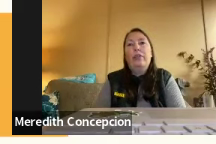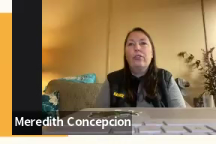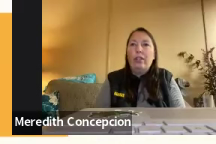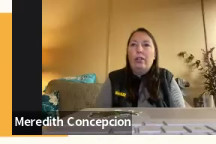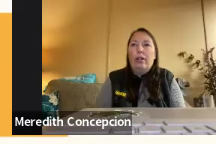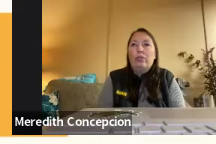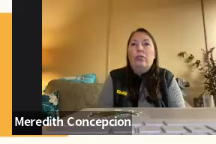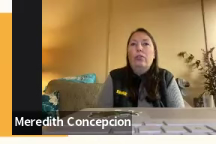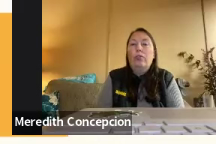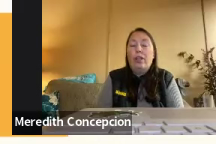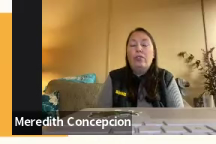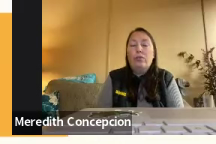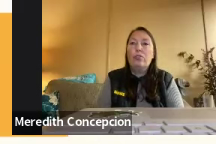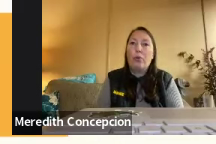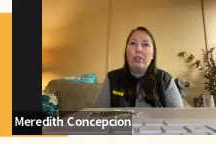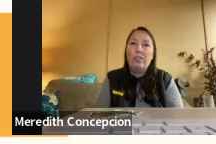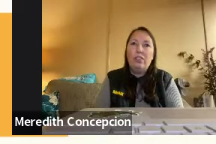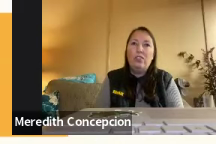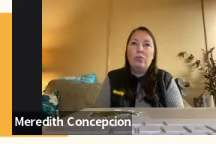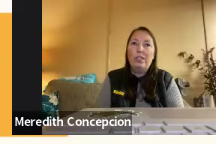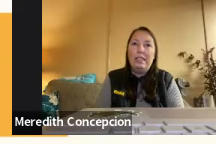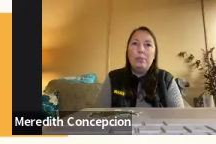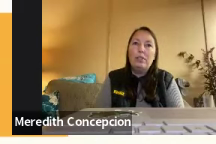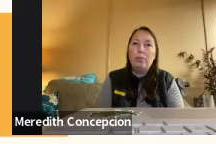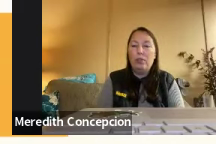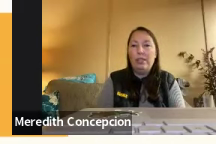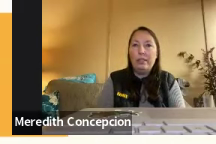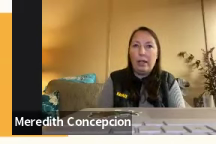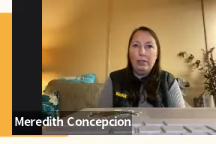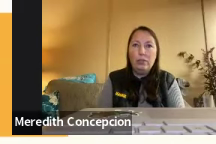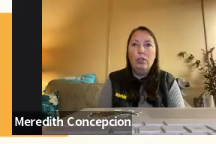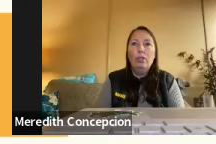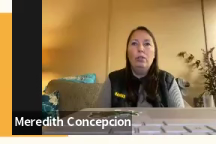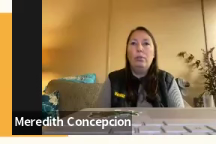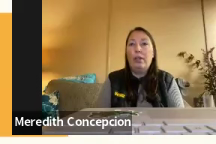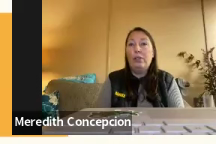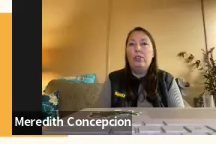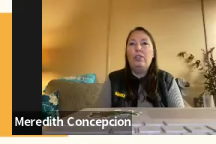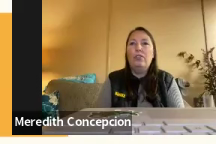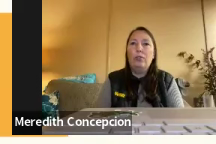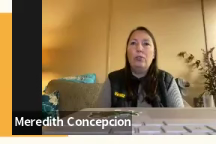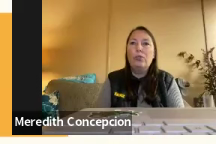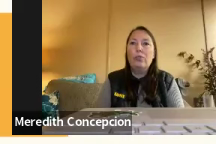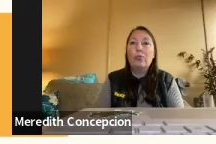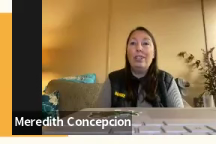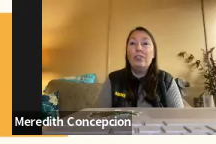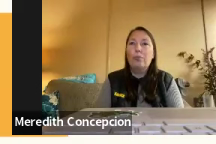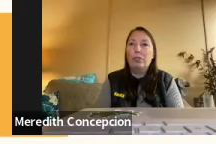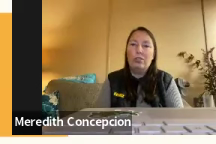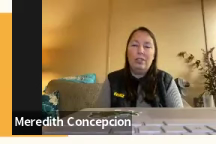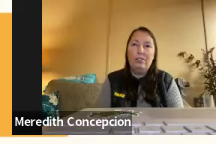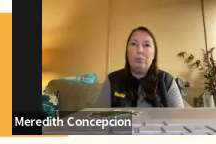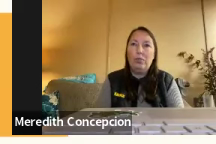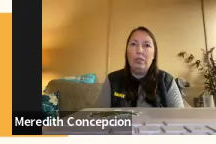specific providers and grassroots organizations with deep community ties. We prioritized those who could